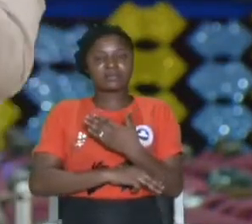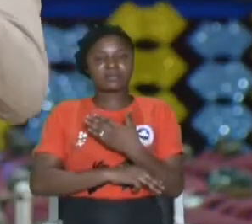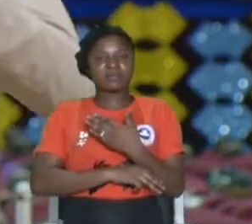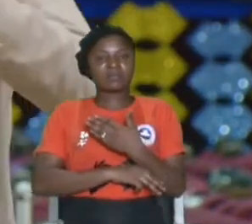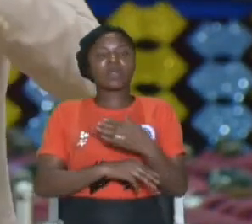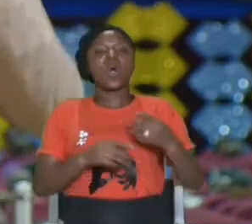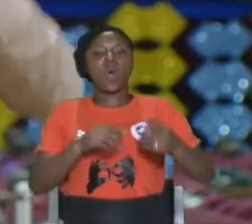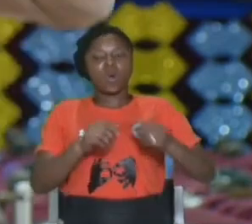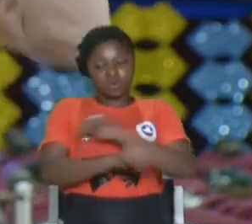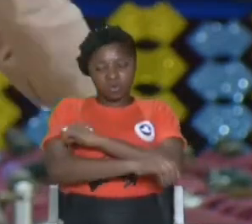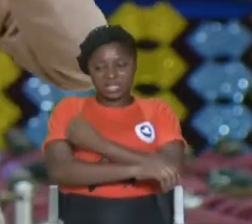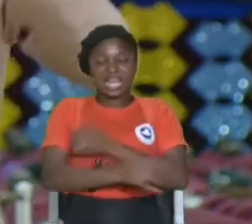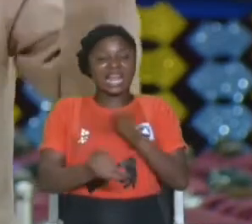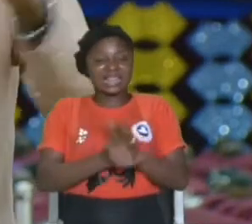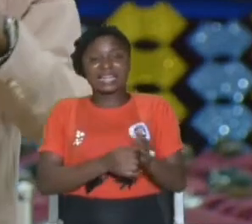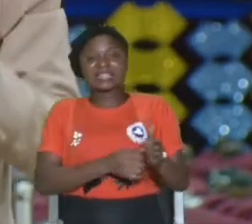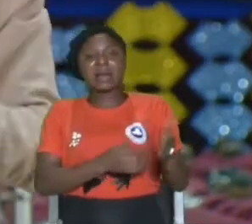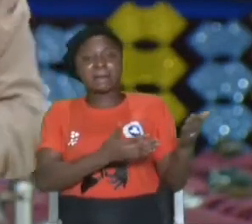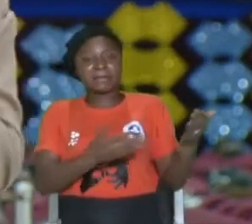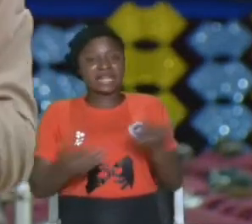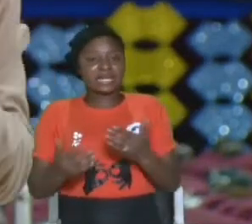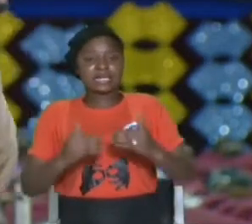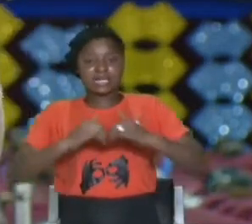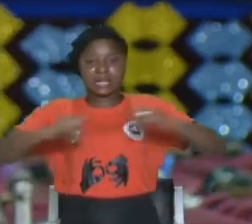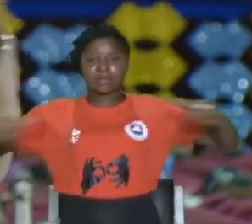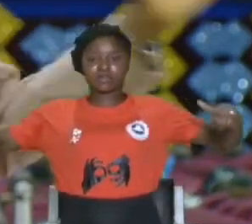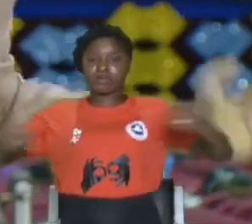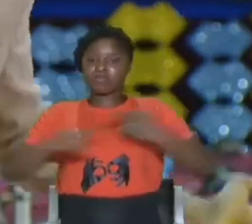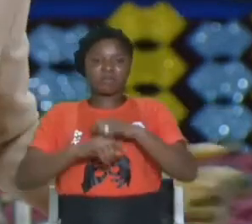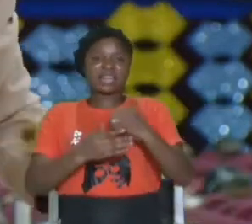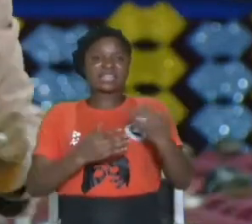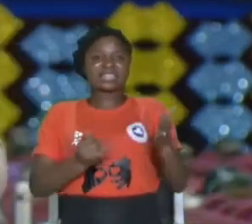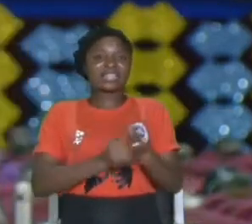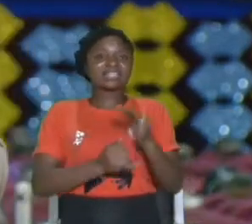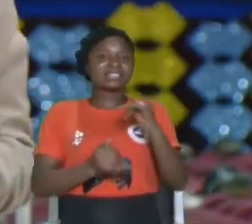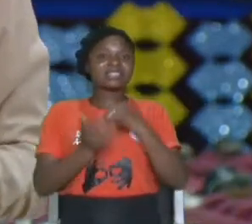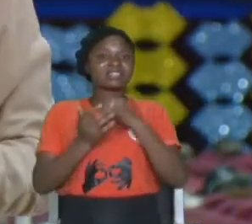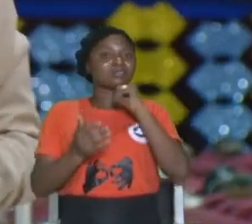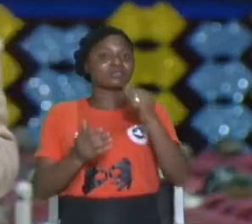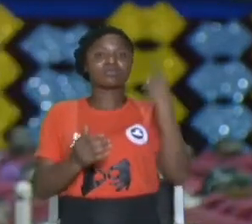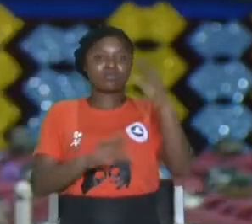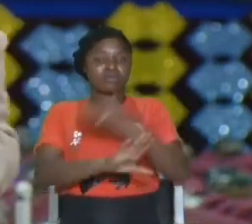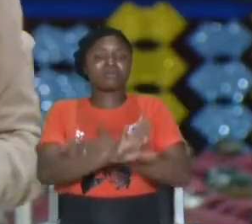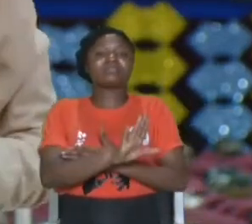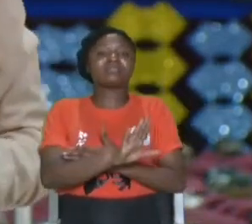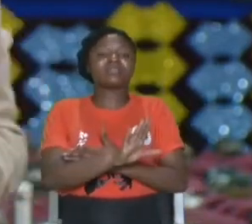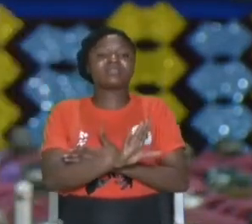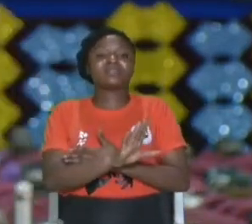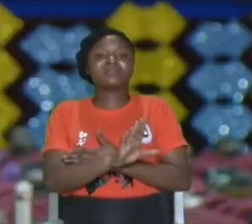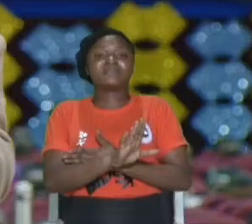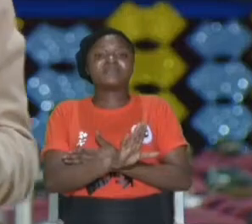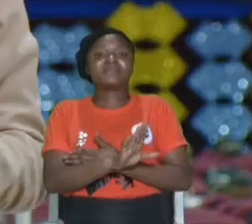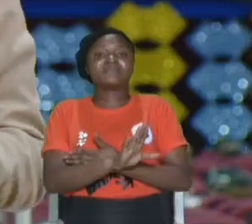An authority that brings separation from anything that is not of God.